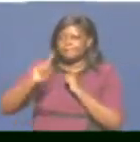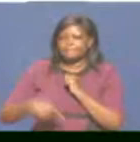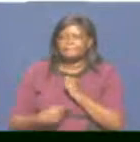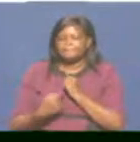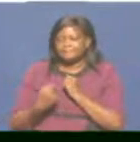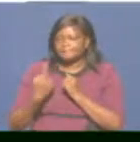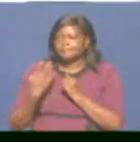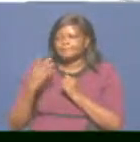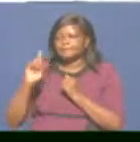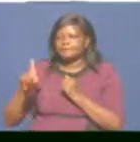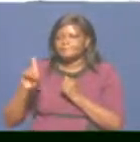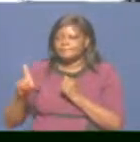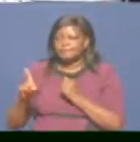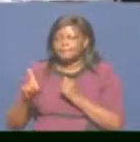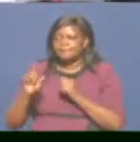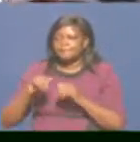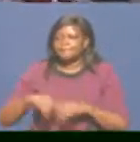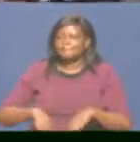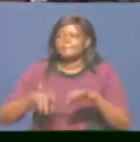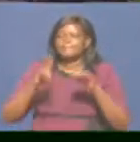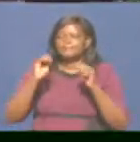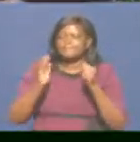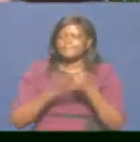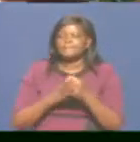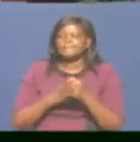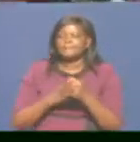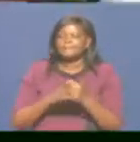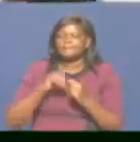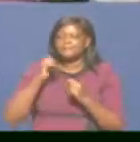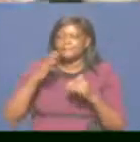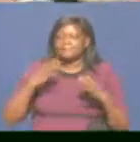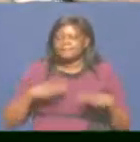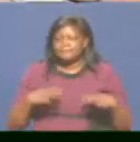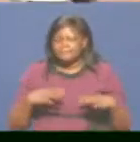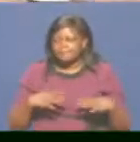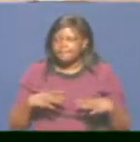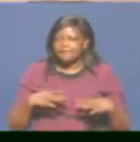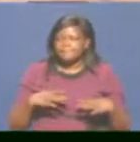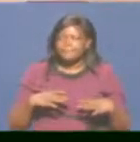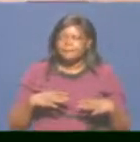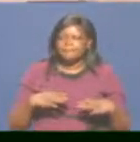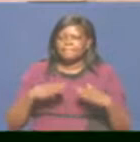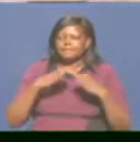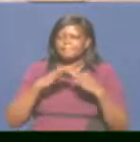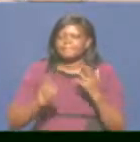610,411 according to 2019 Kenya Population and Housing Census.